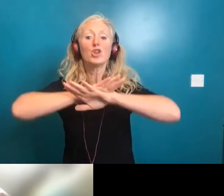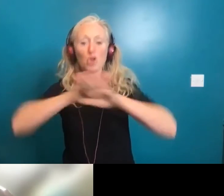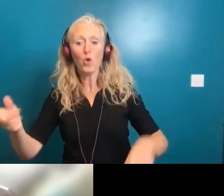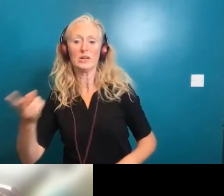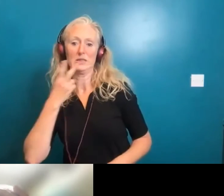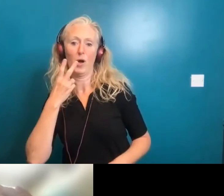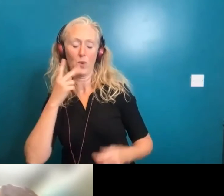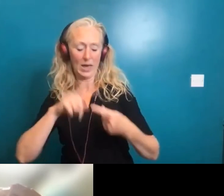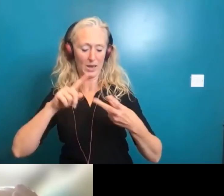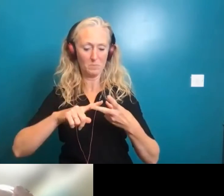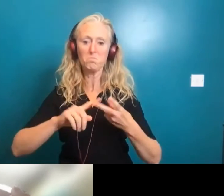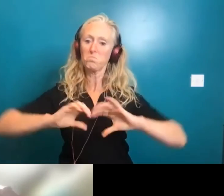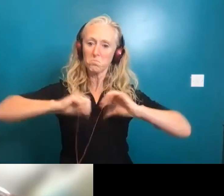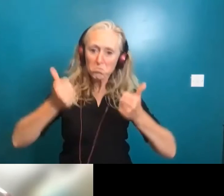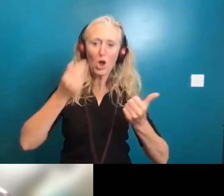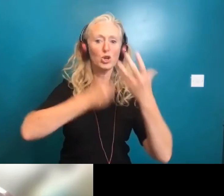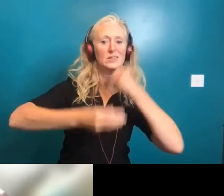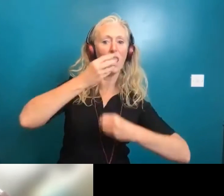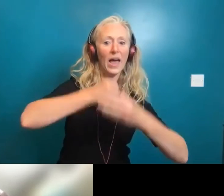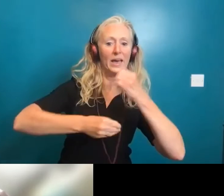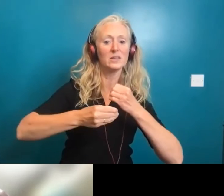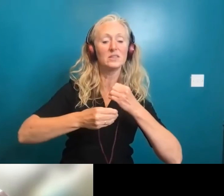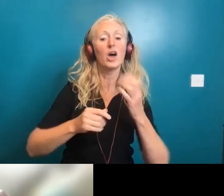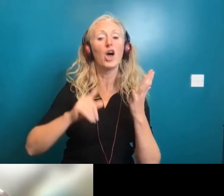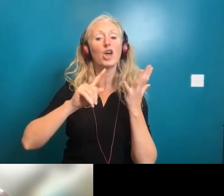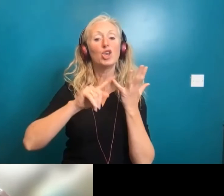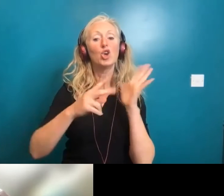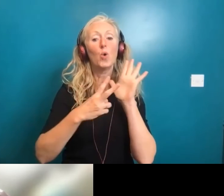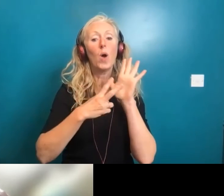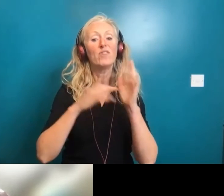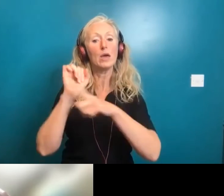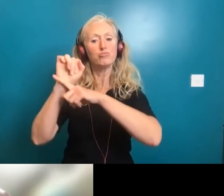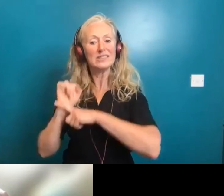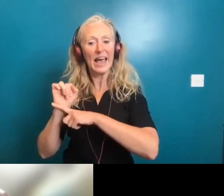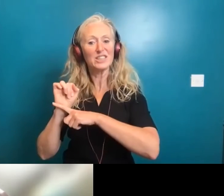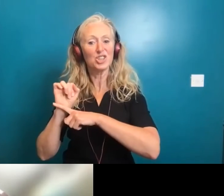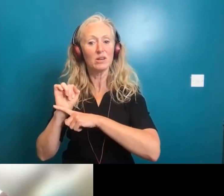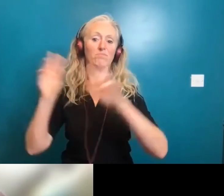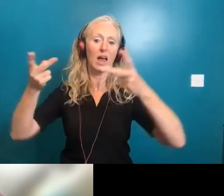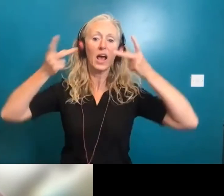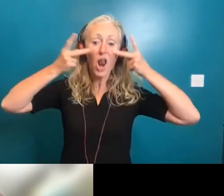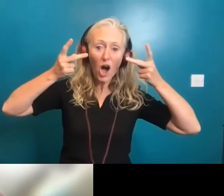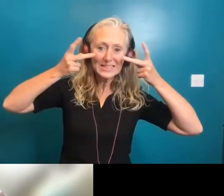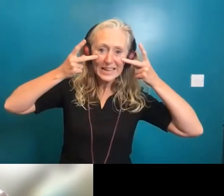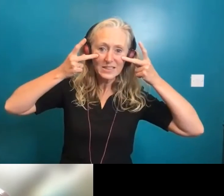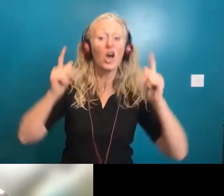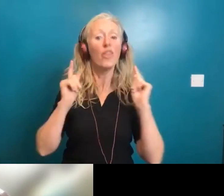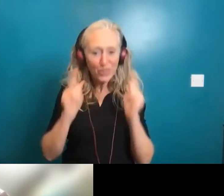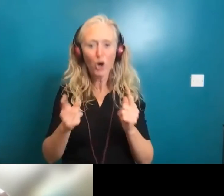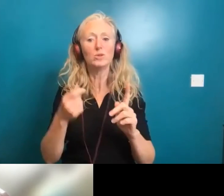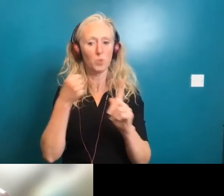decent UV sun protection. Those are sort of modifiable things that I think probably do make a bit of a